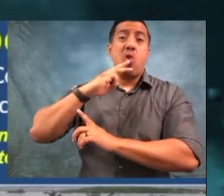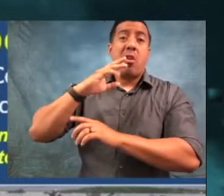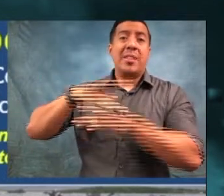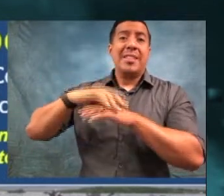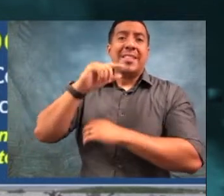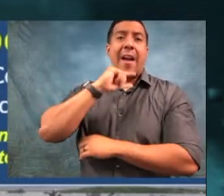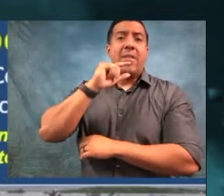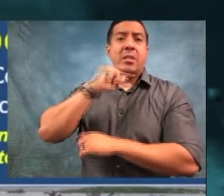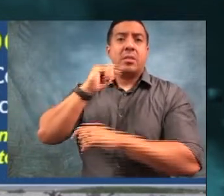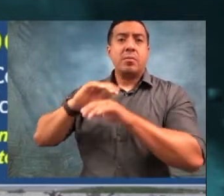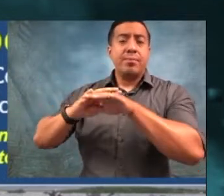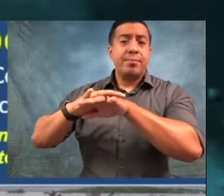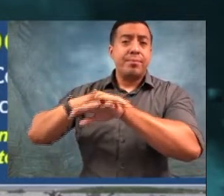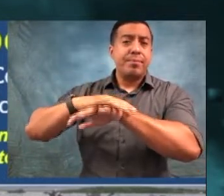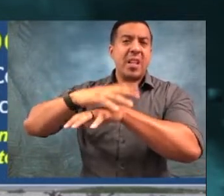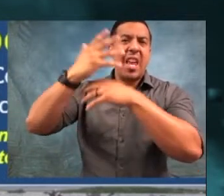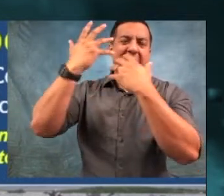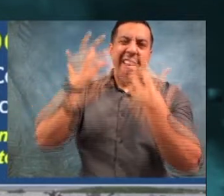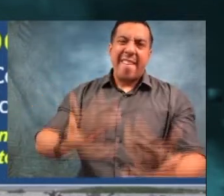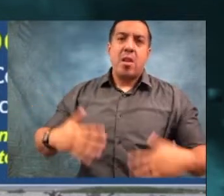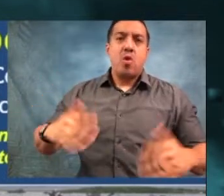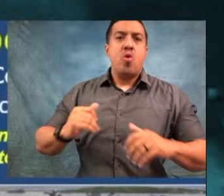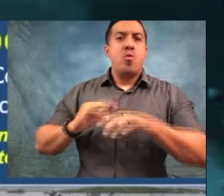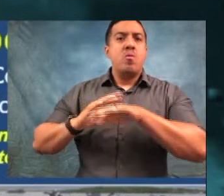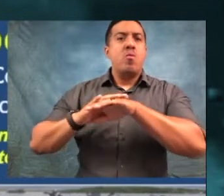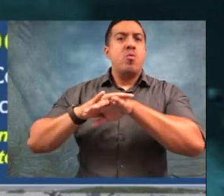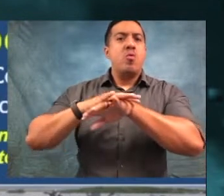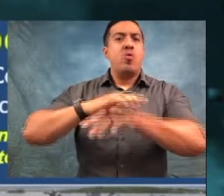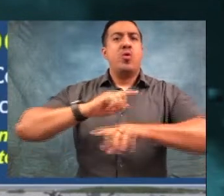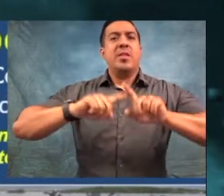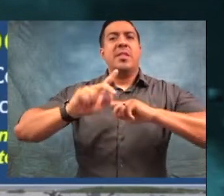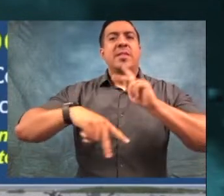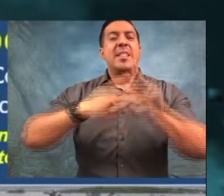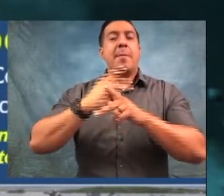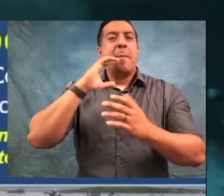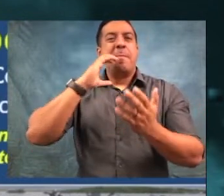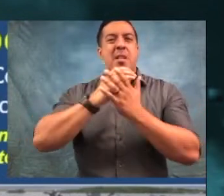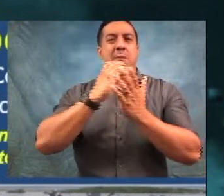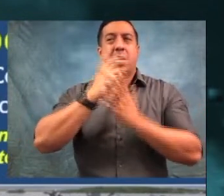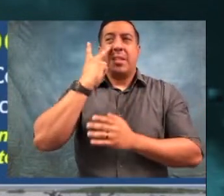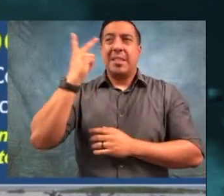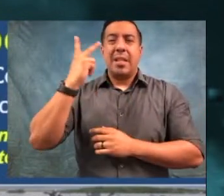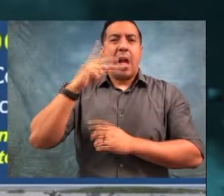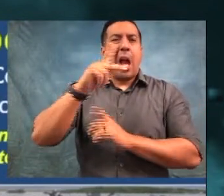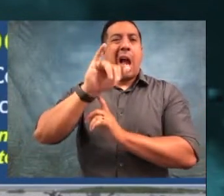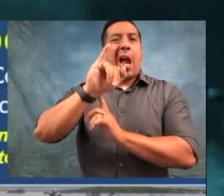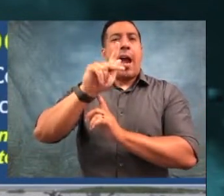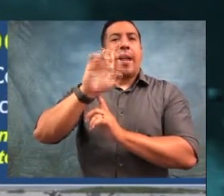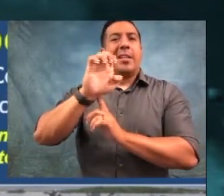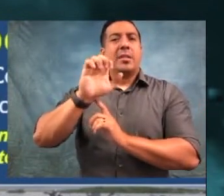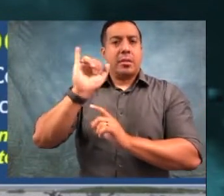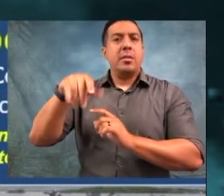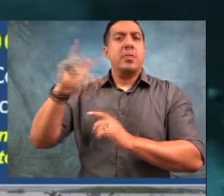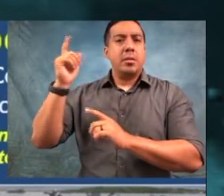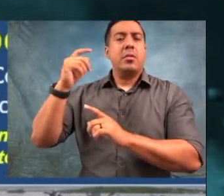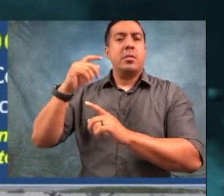Island and the heavy surf as well in all these pictures. These are all from Hurricane